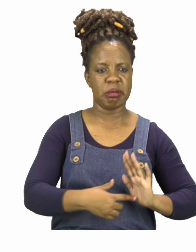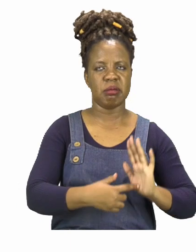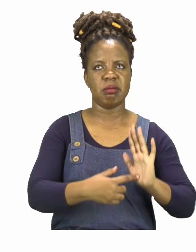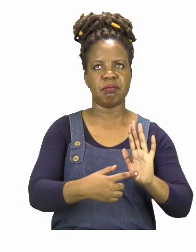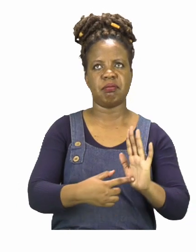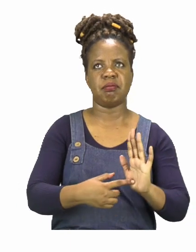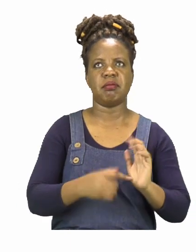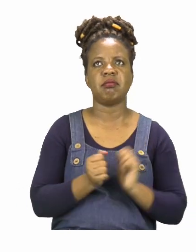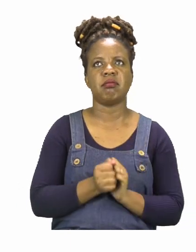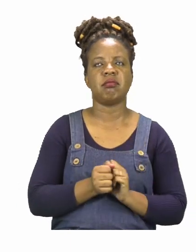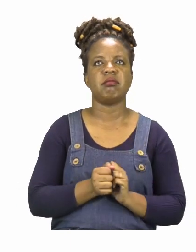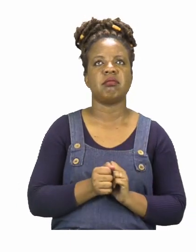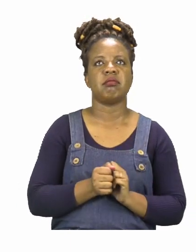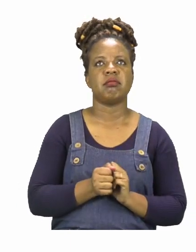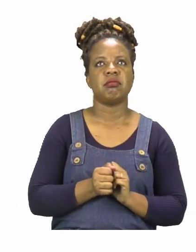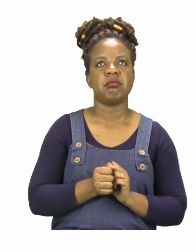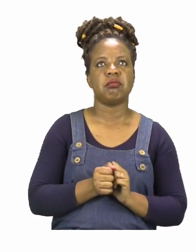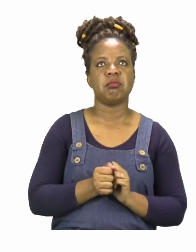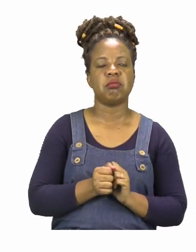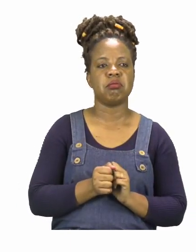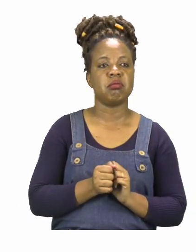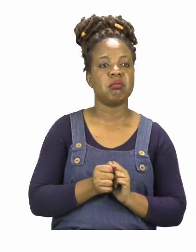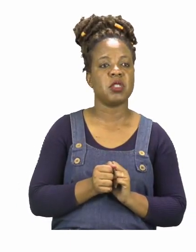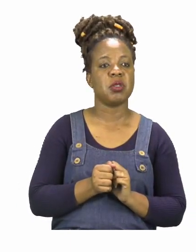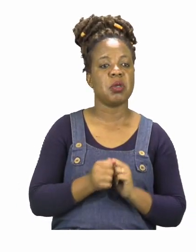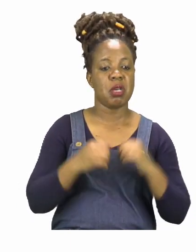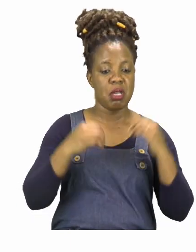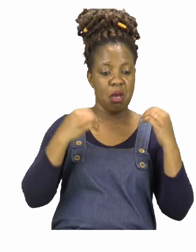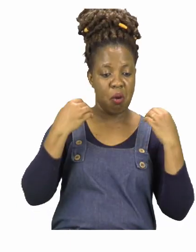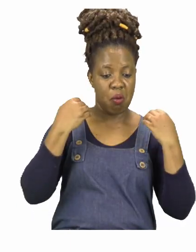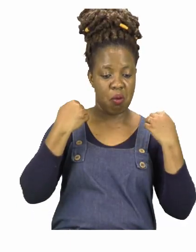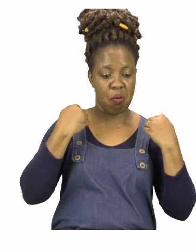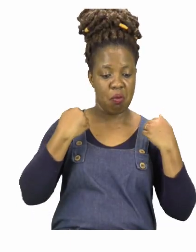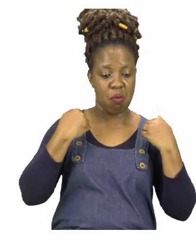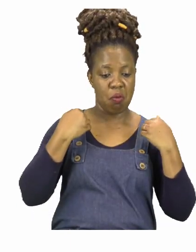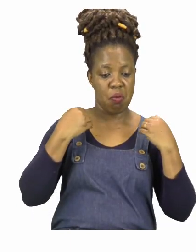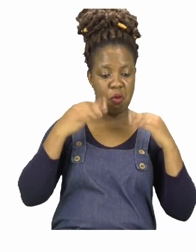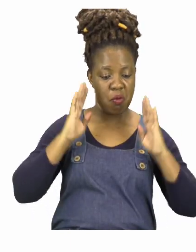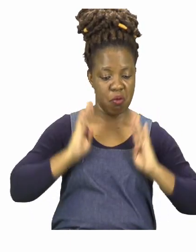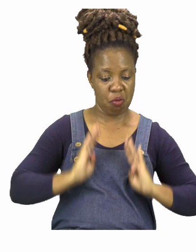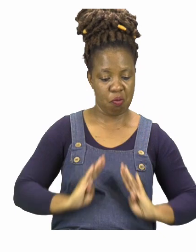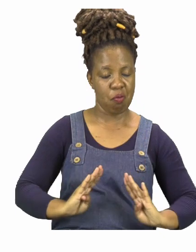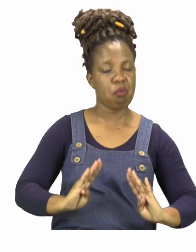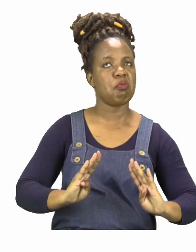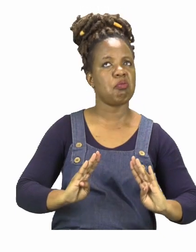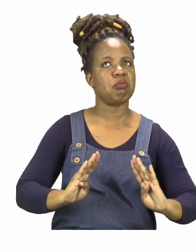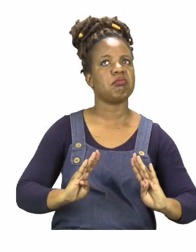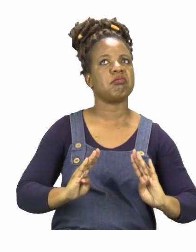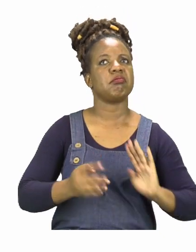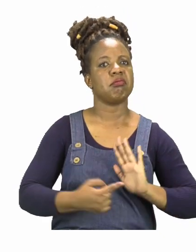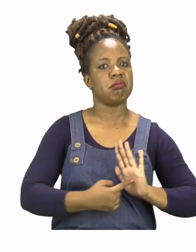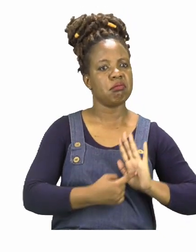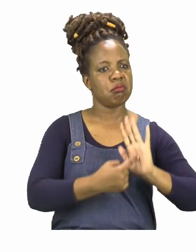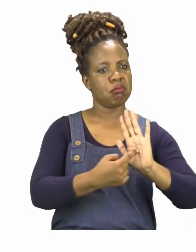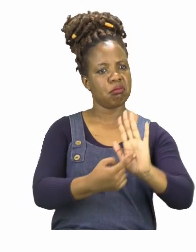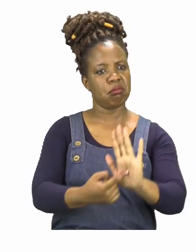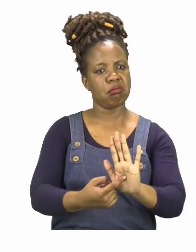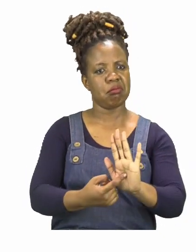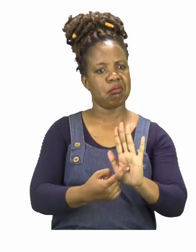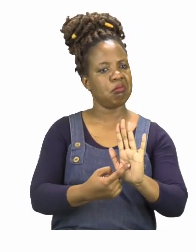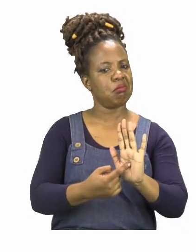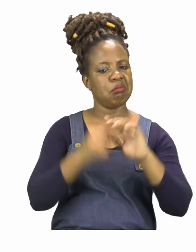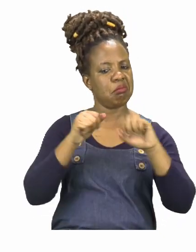the body shows physical illness or physical signs of not being